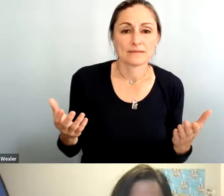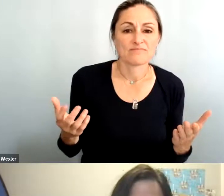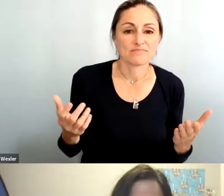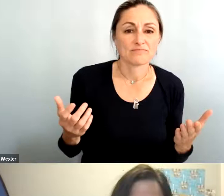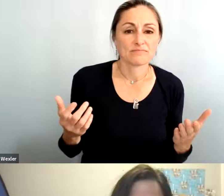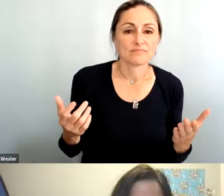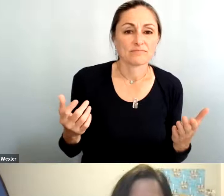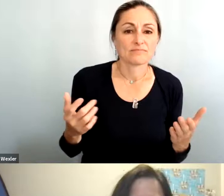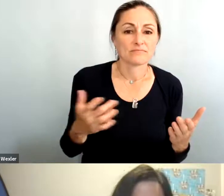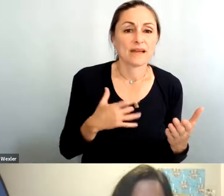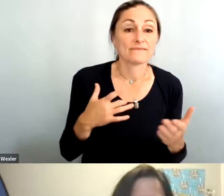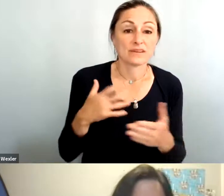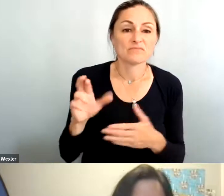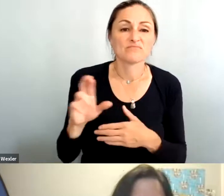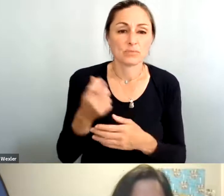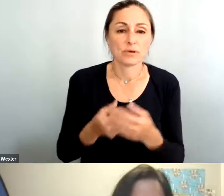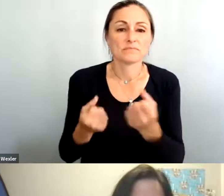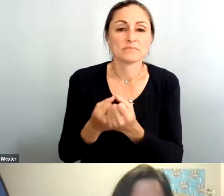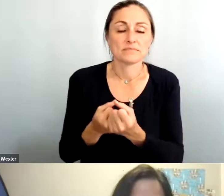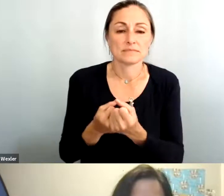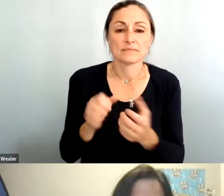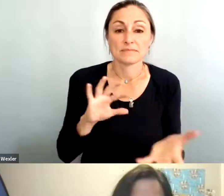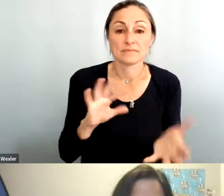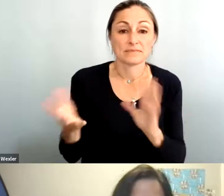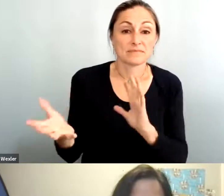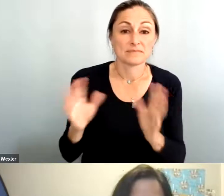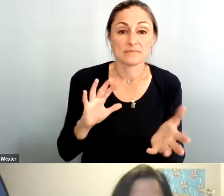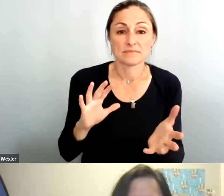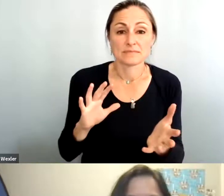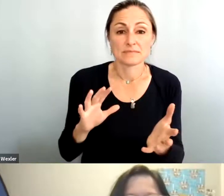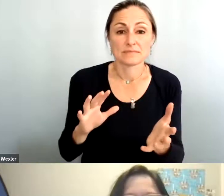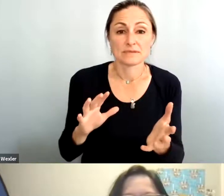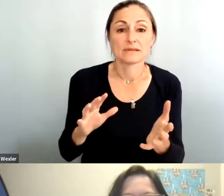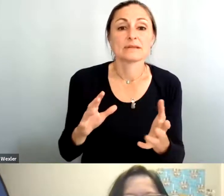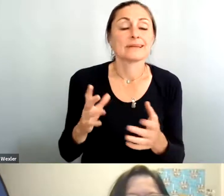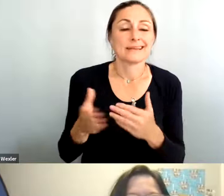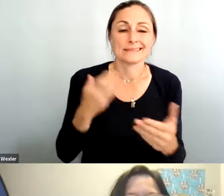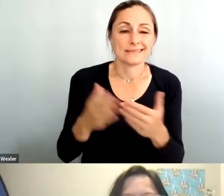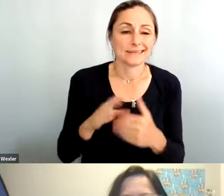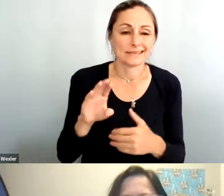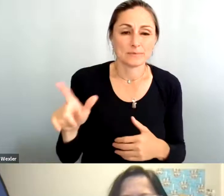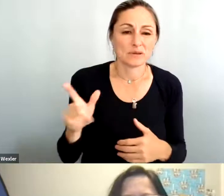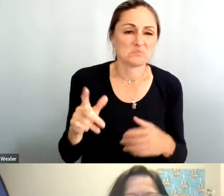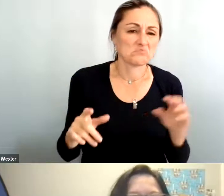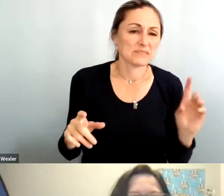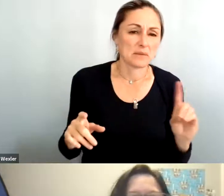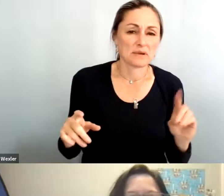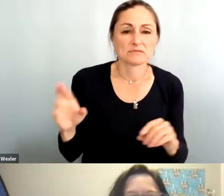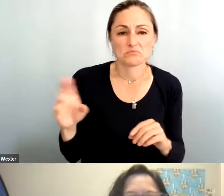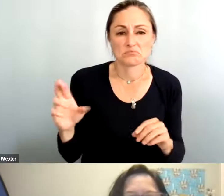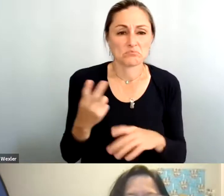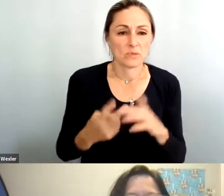by Republicans, just to let you know. So this is a very bipartisan bill. It's an easy bill. It's a bit like disability